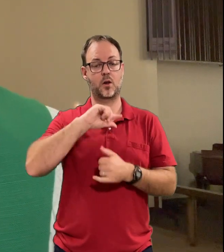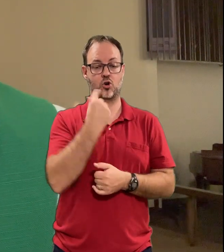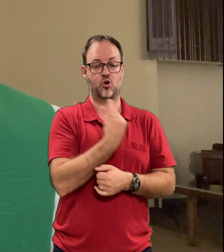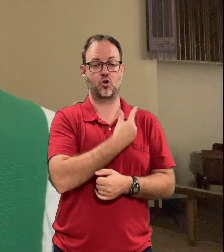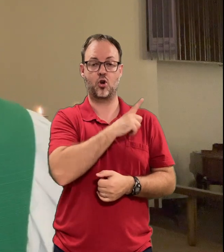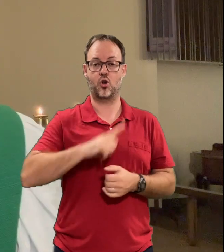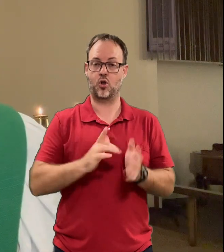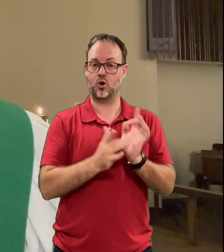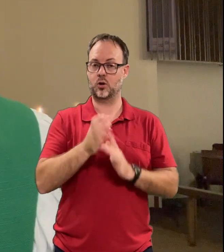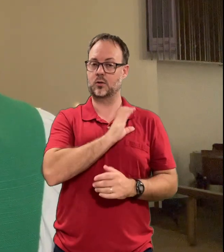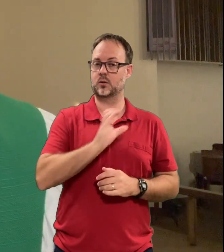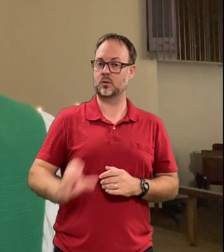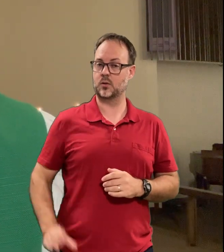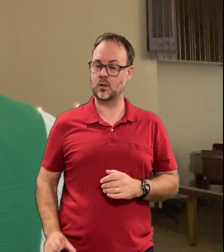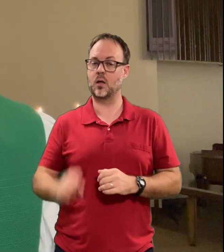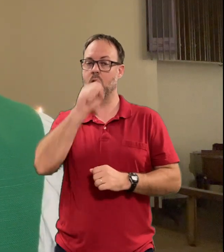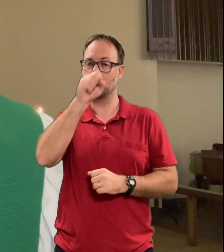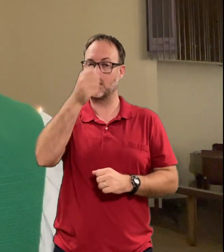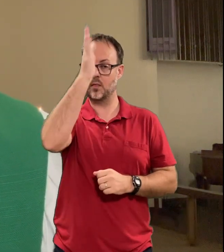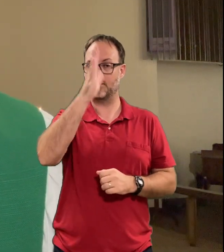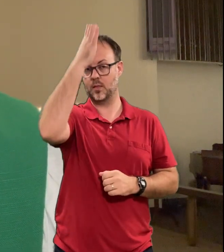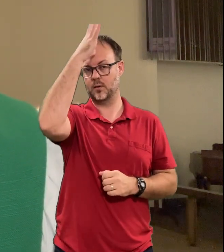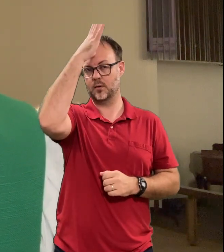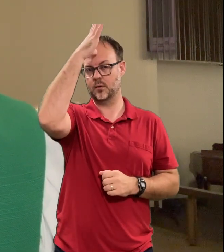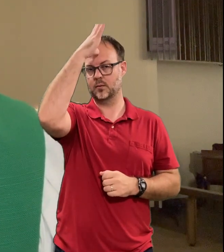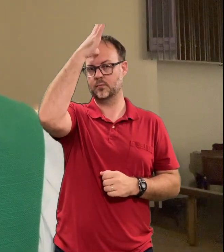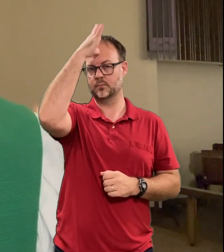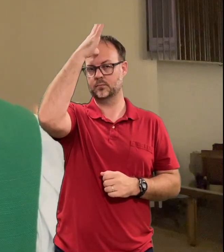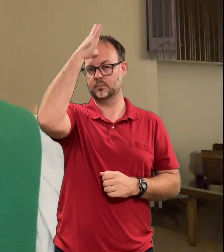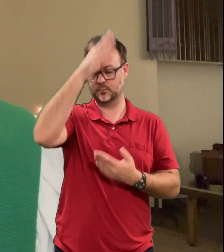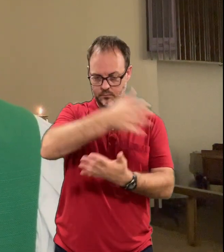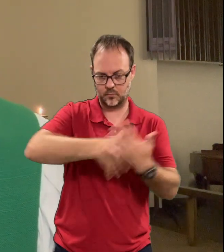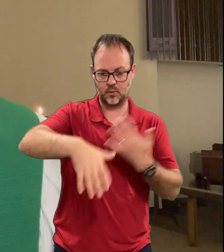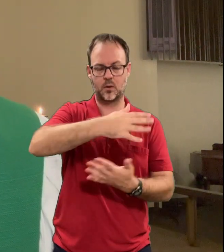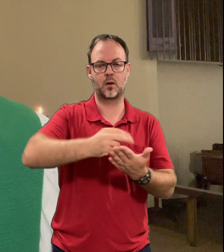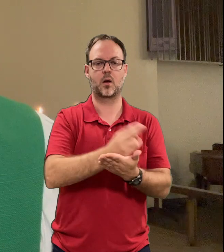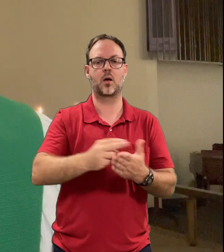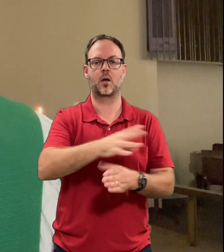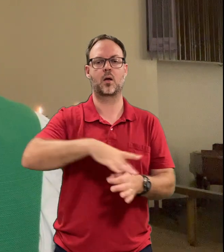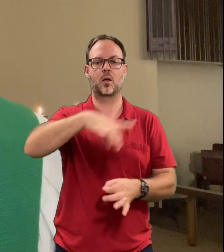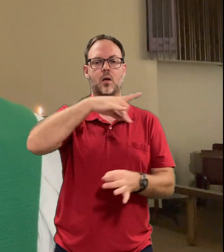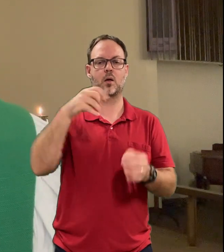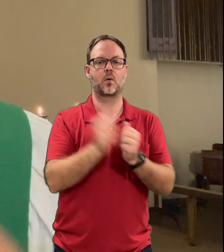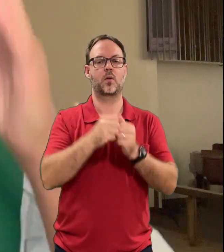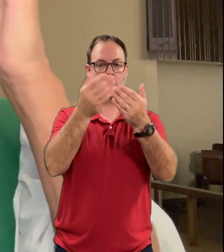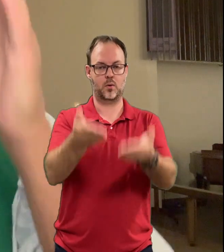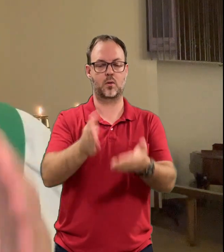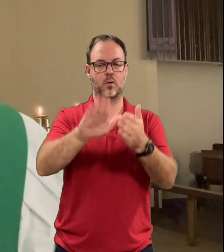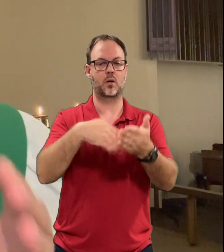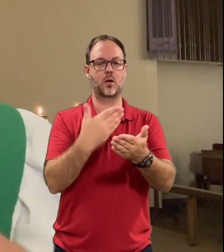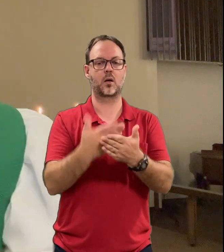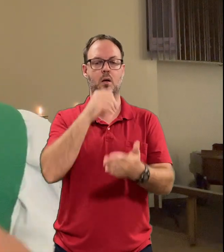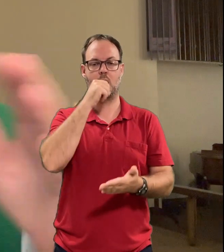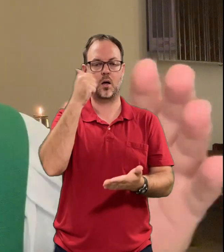And now may the grace of our Lord Jesus Christ, the love of God the Father, and the fellowship of the Holy Spirit